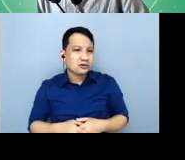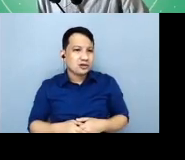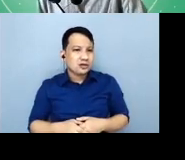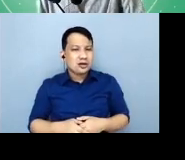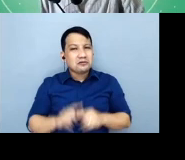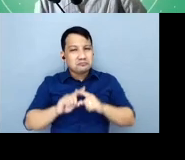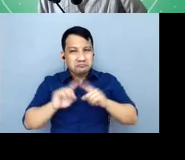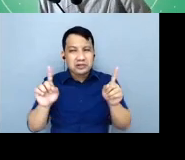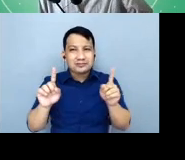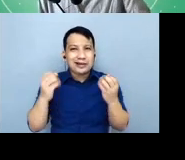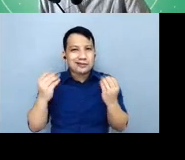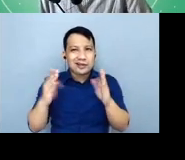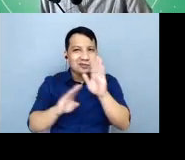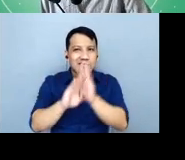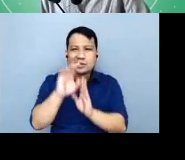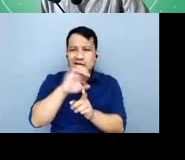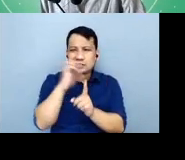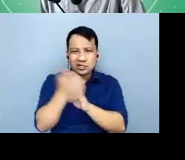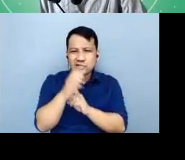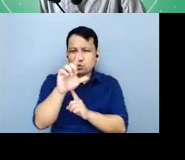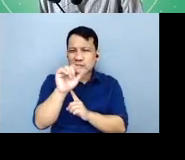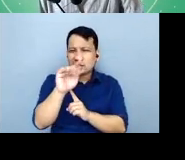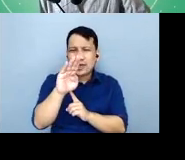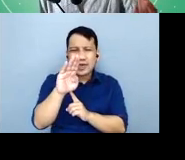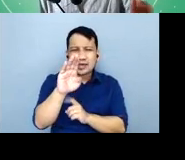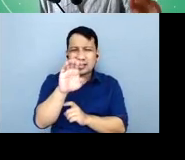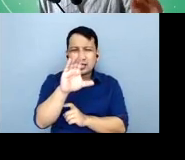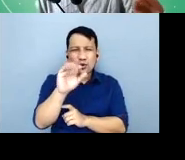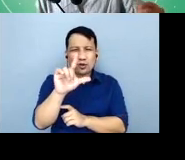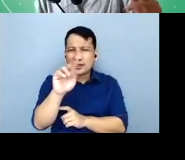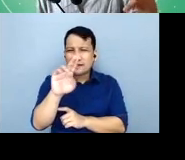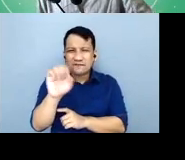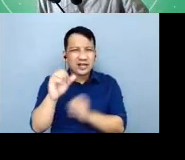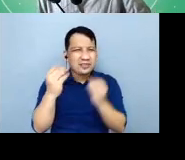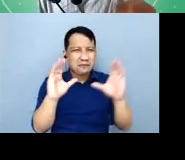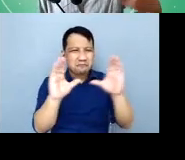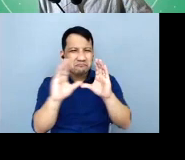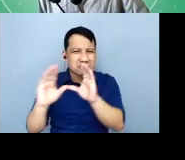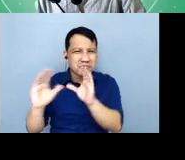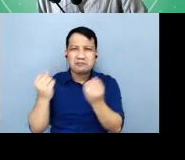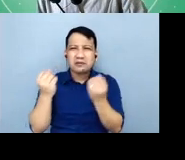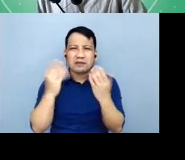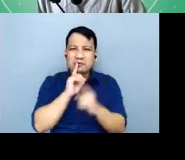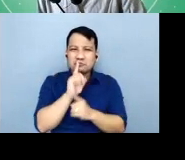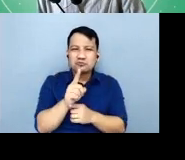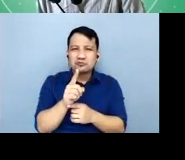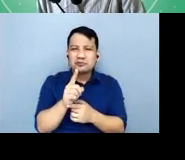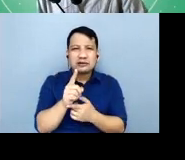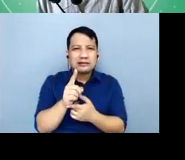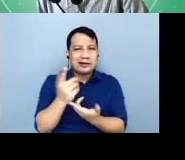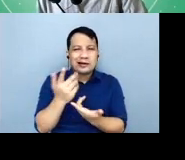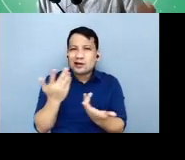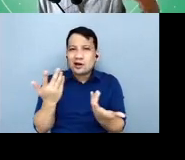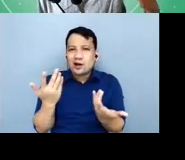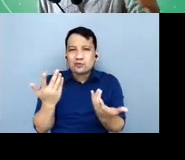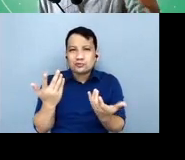kinds of eco-labels, different kinds of certification and regulation, that it's beginning to obfuscate the actual purpose. And